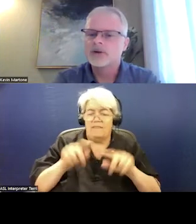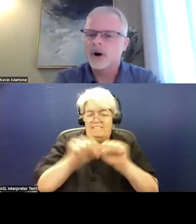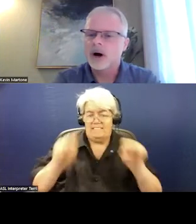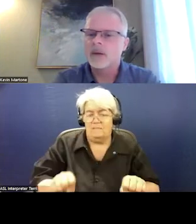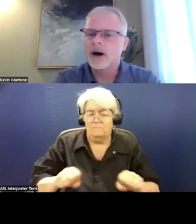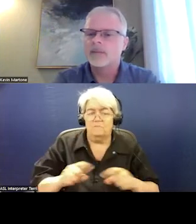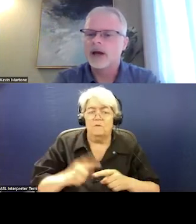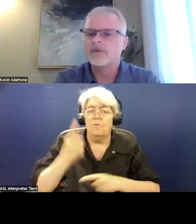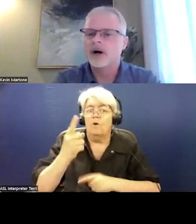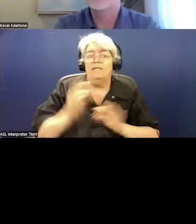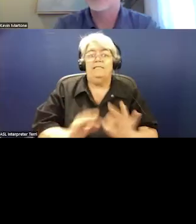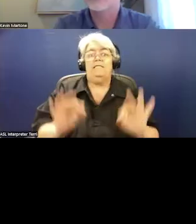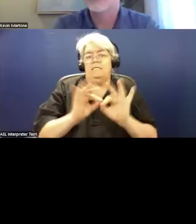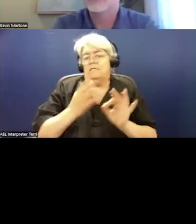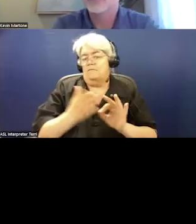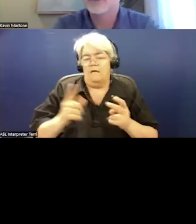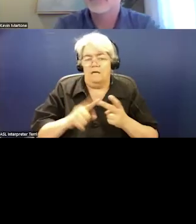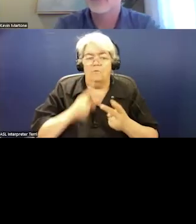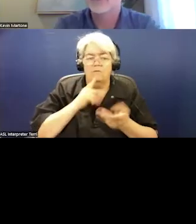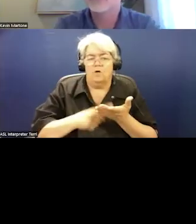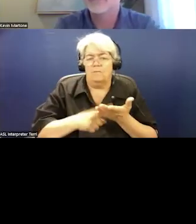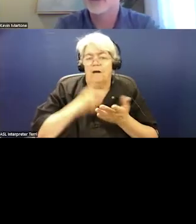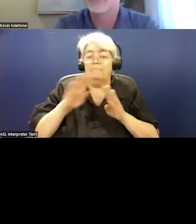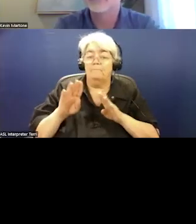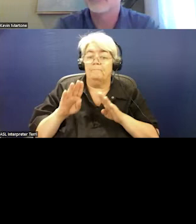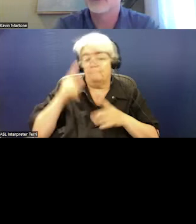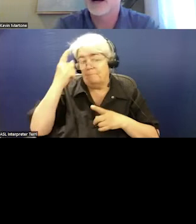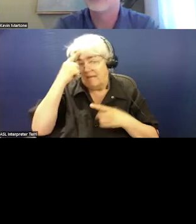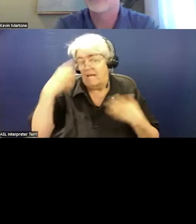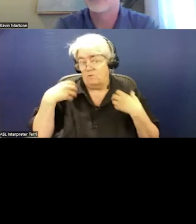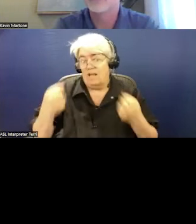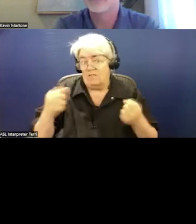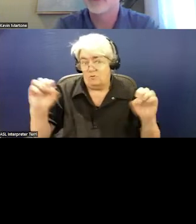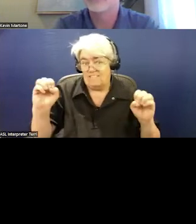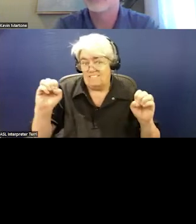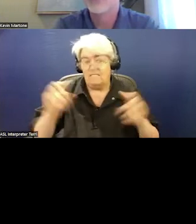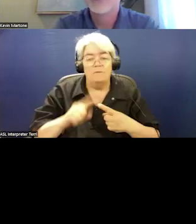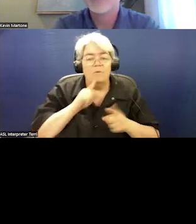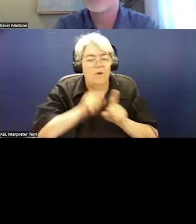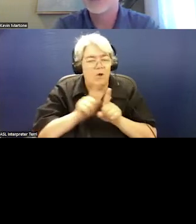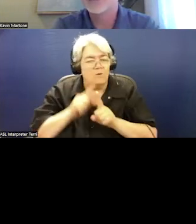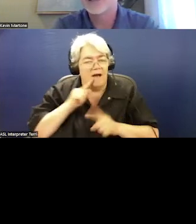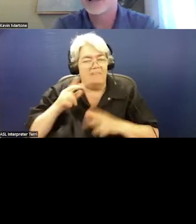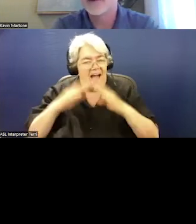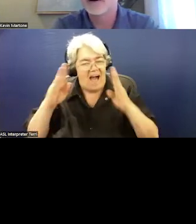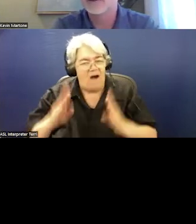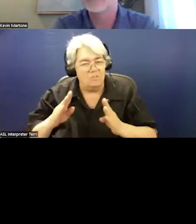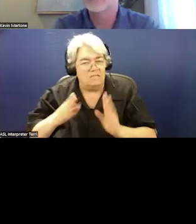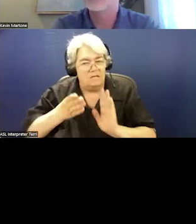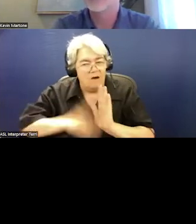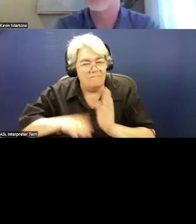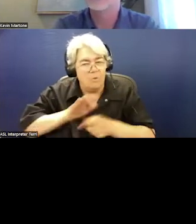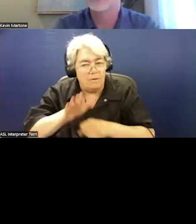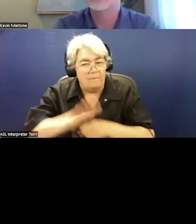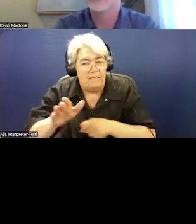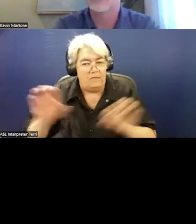we talk about a behavioral health crisis in this country, but we also have a coexisting housing affordability crisis. That's not getting any better, even though